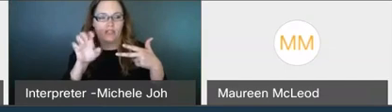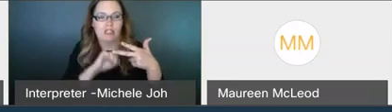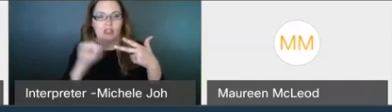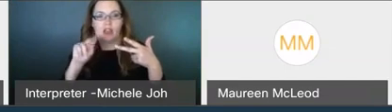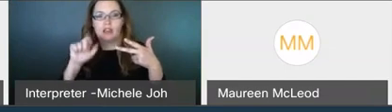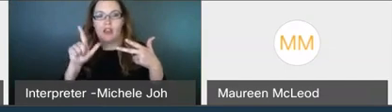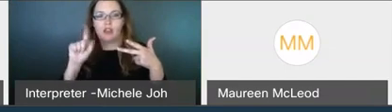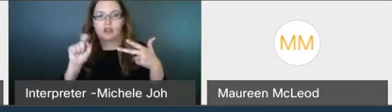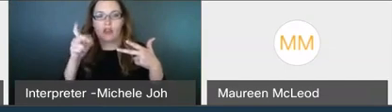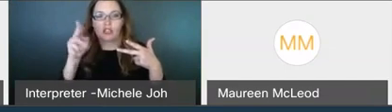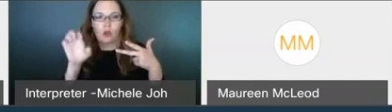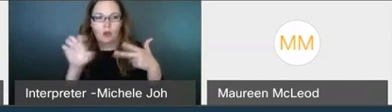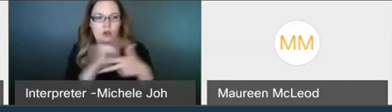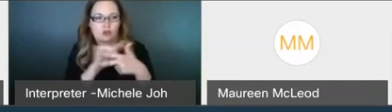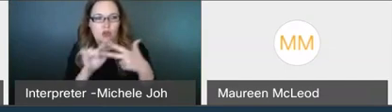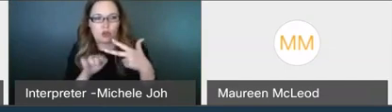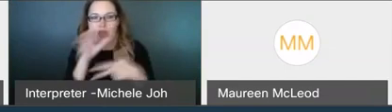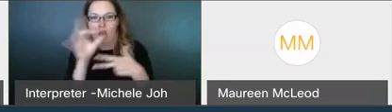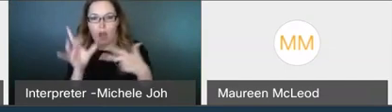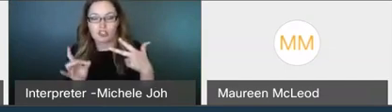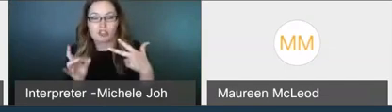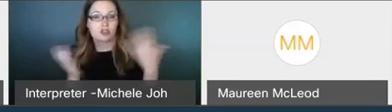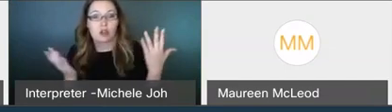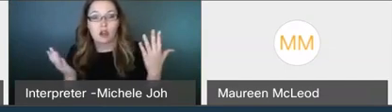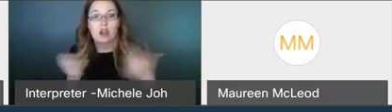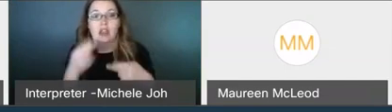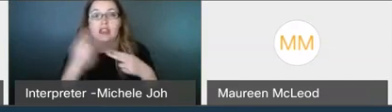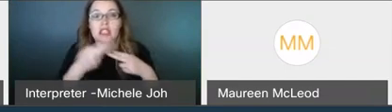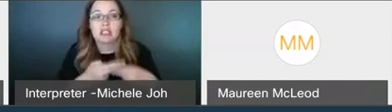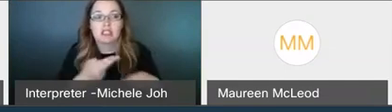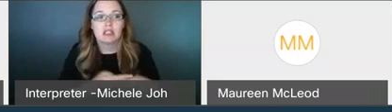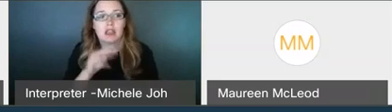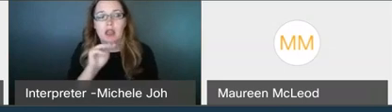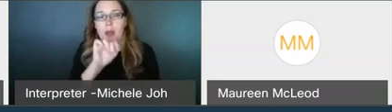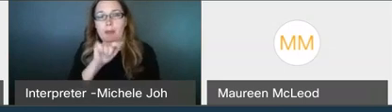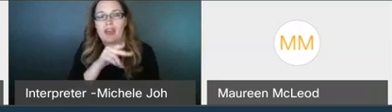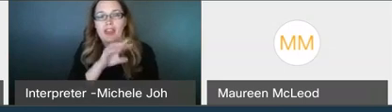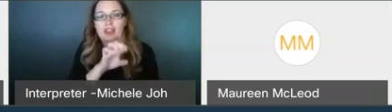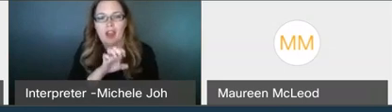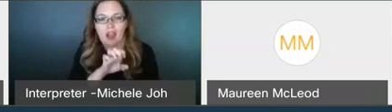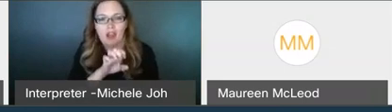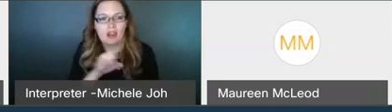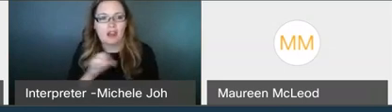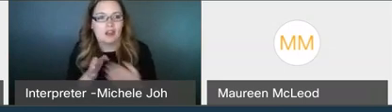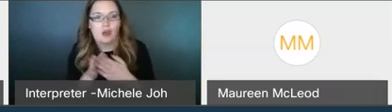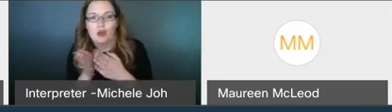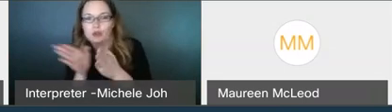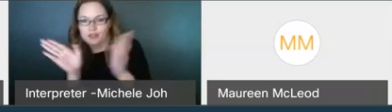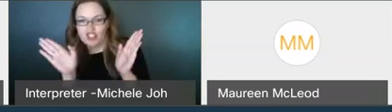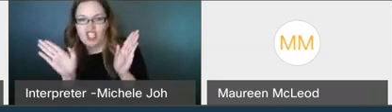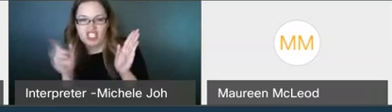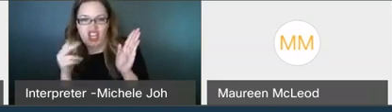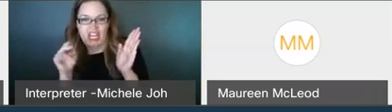one. The brand names. Methadone, no one uses the name Dolofine, but that is the brand name for